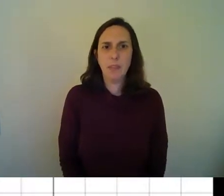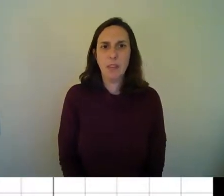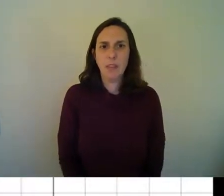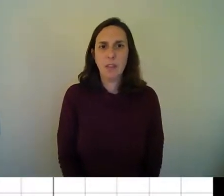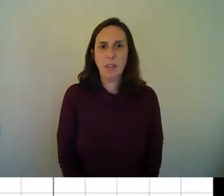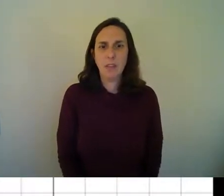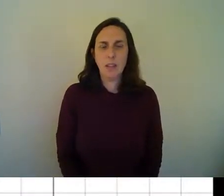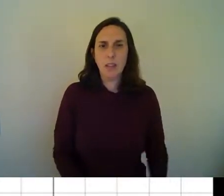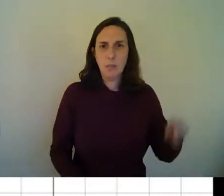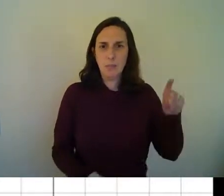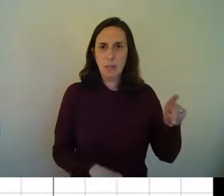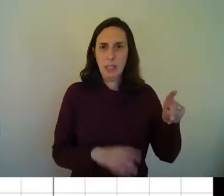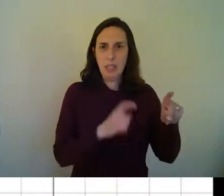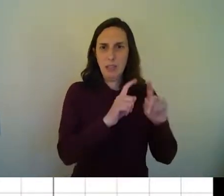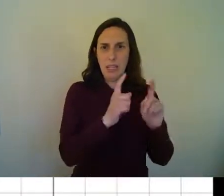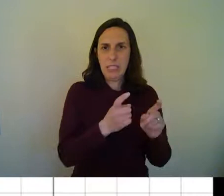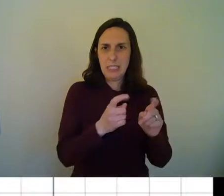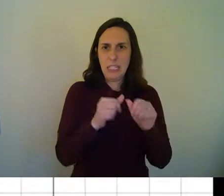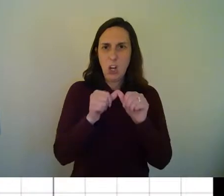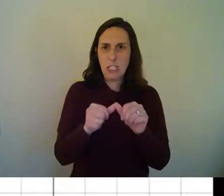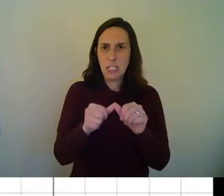is a constant polynomial,